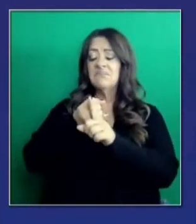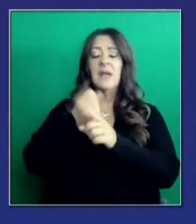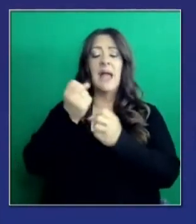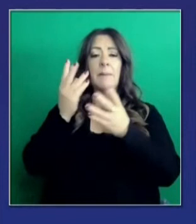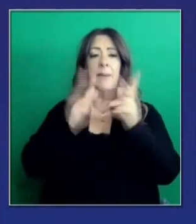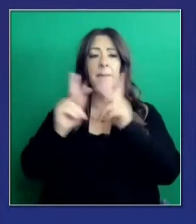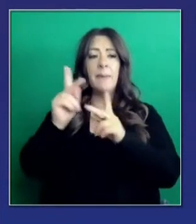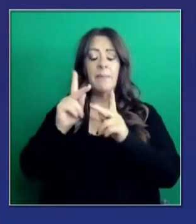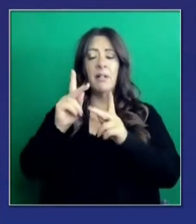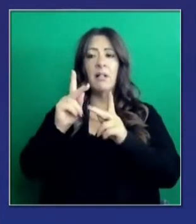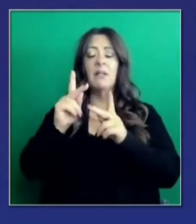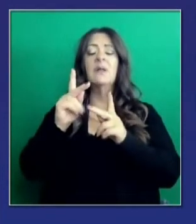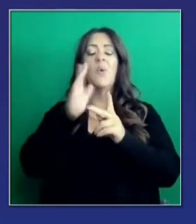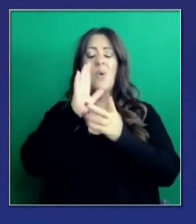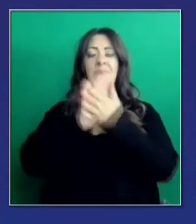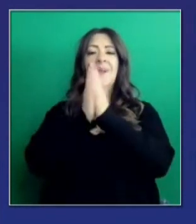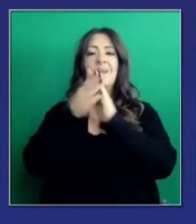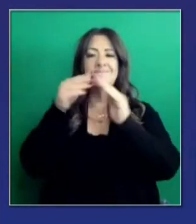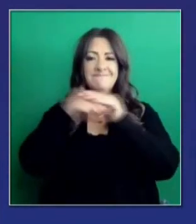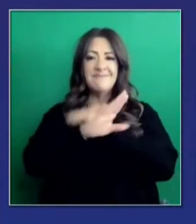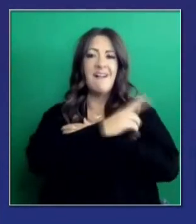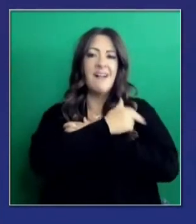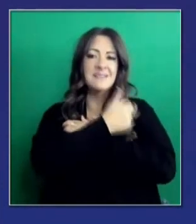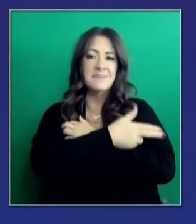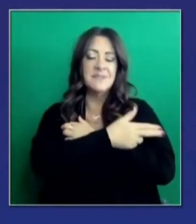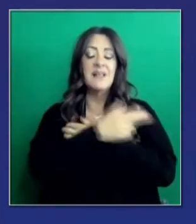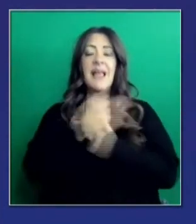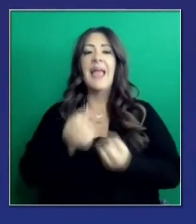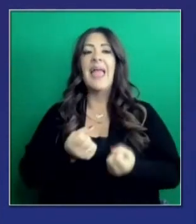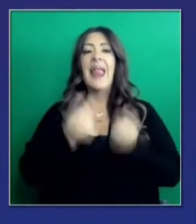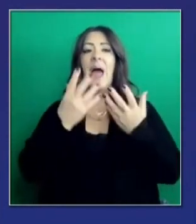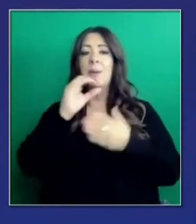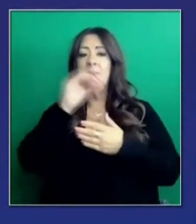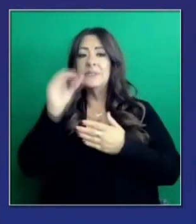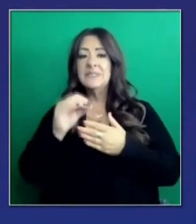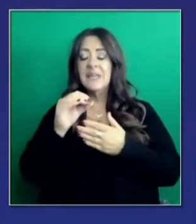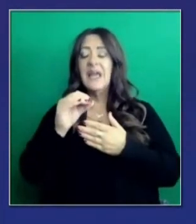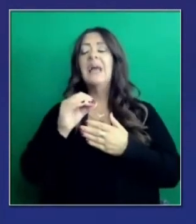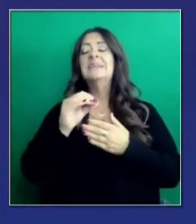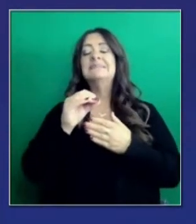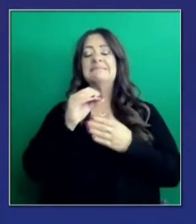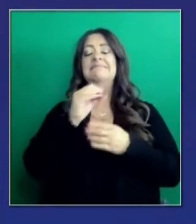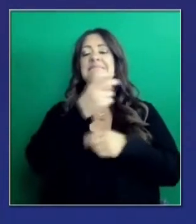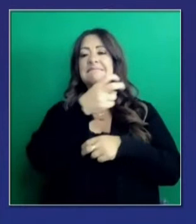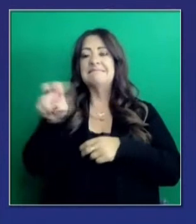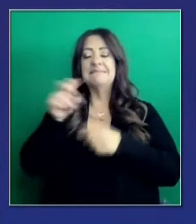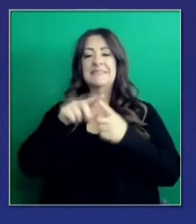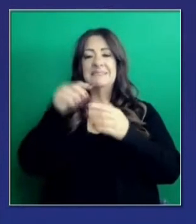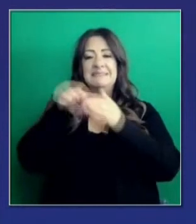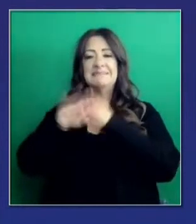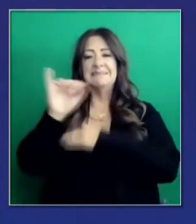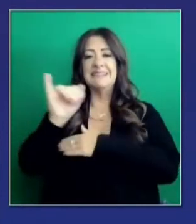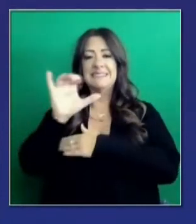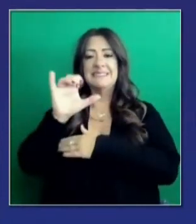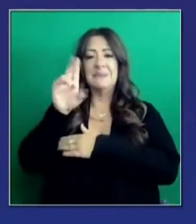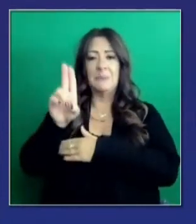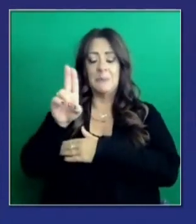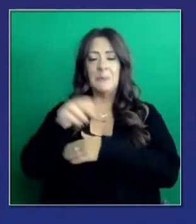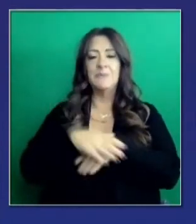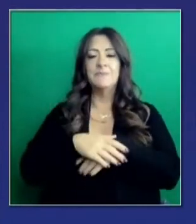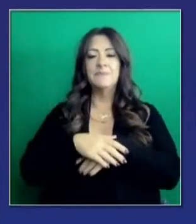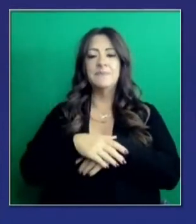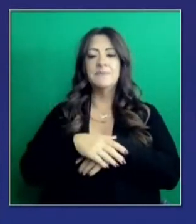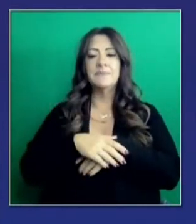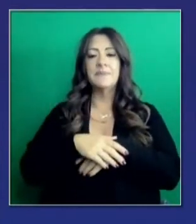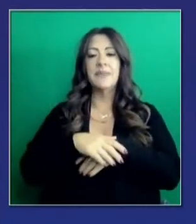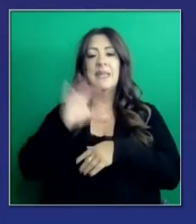that end up in the hospitals, and then a percentage still that end up in ICUs. And you see a 9.5%, close